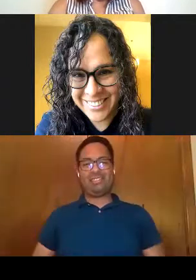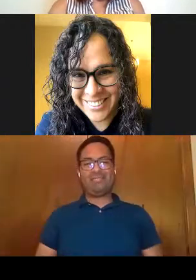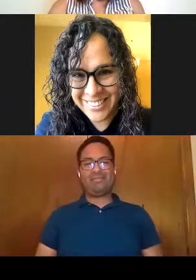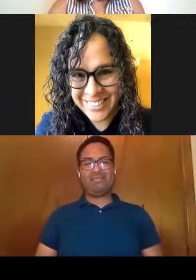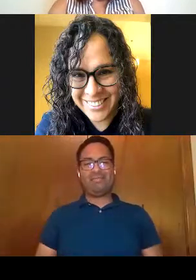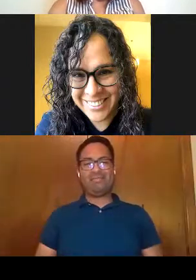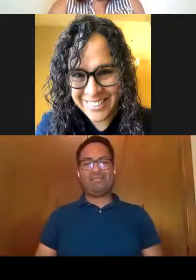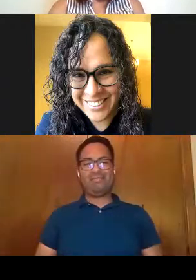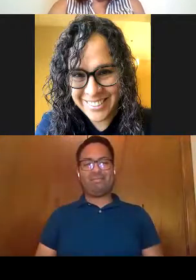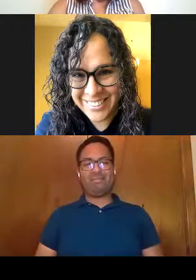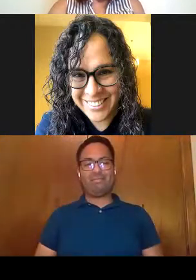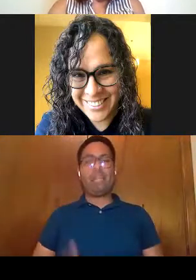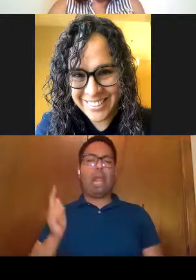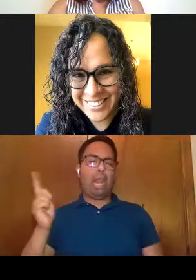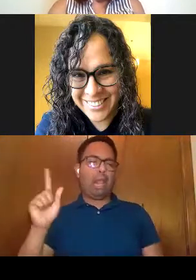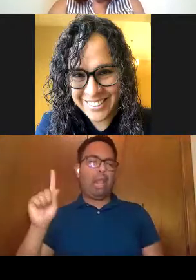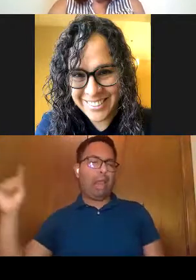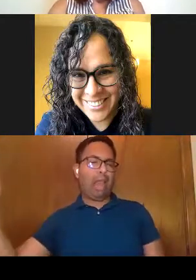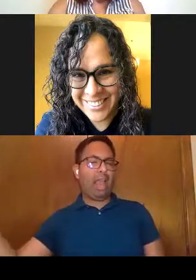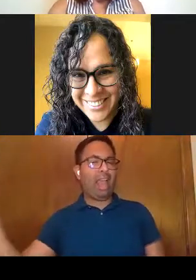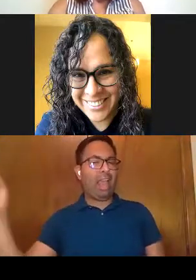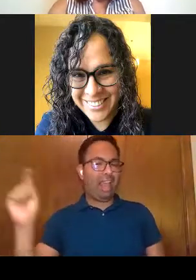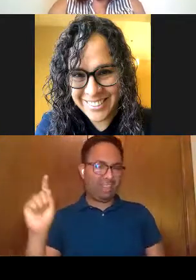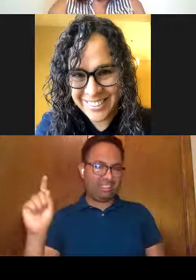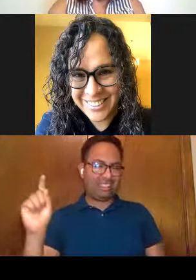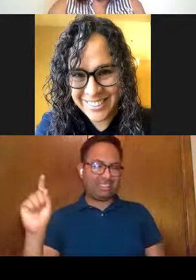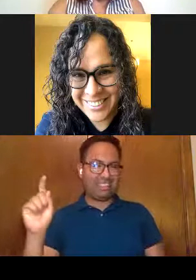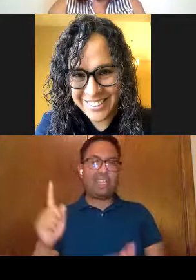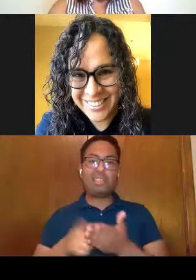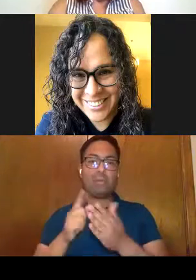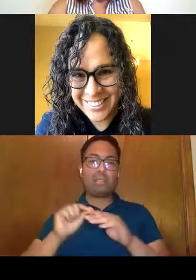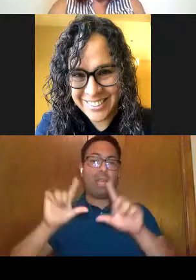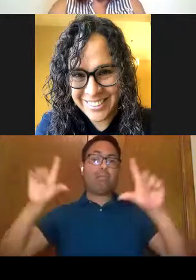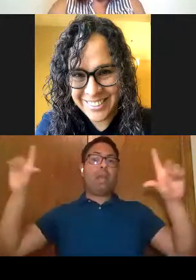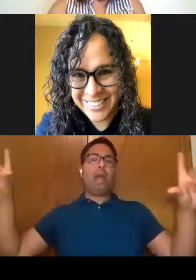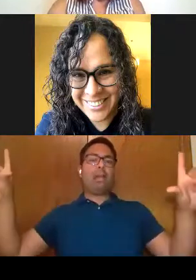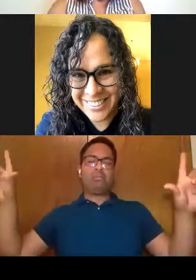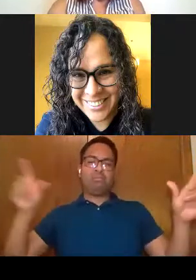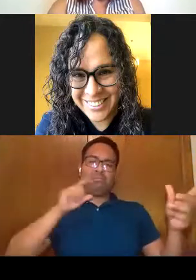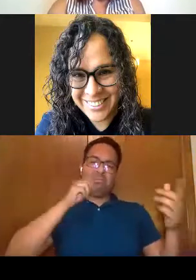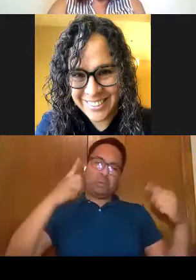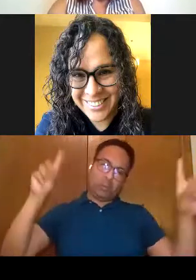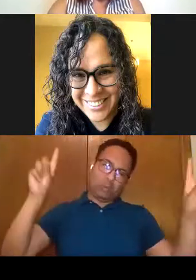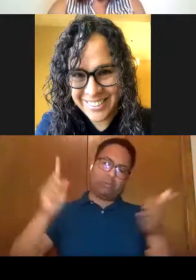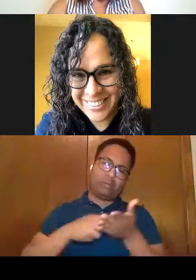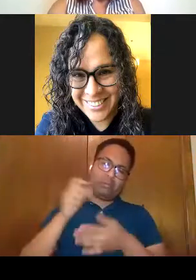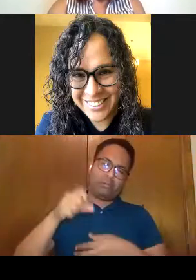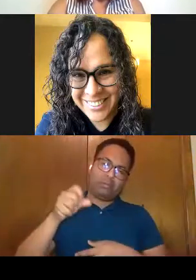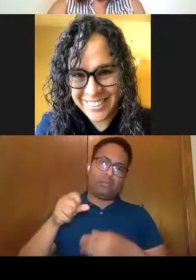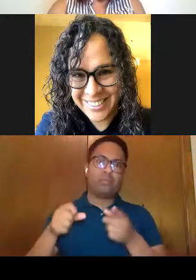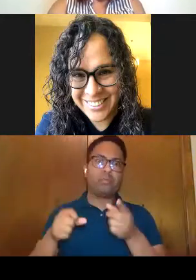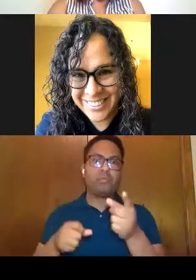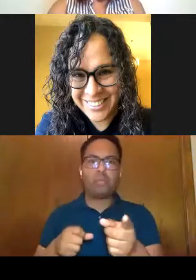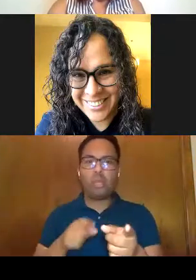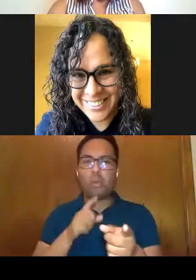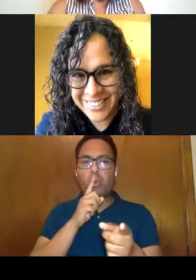And eventually he does come back. But sometimes a wider frame is important. And this is also tells you a lot about the relationship of the people you may be